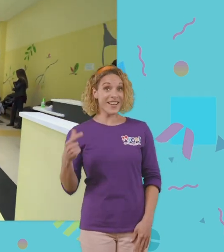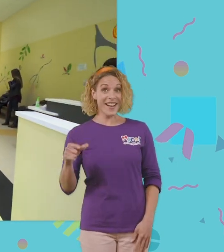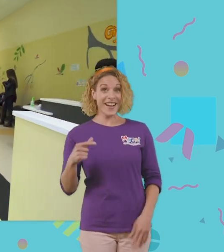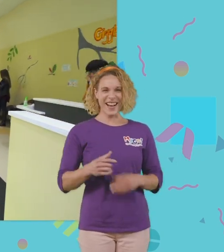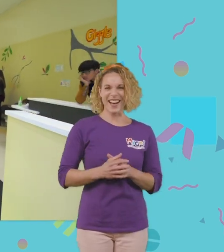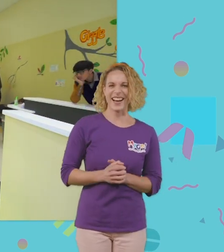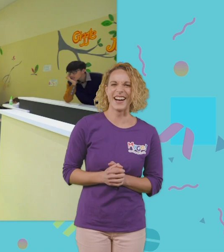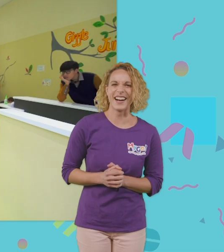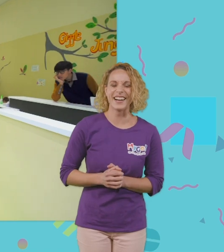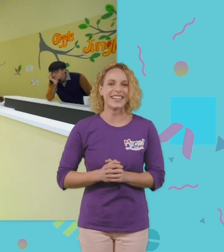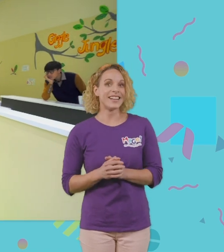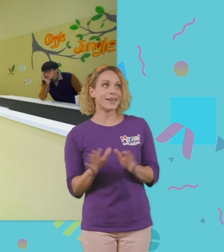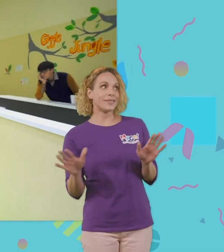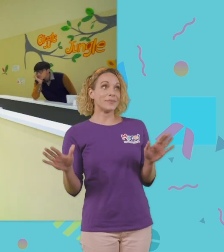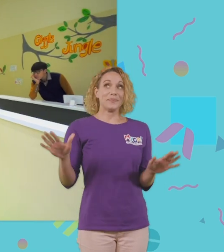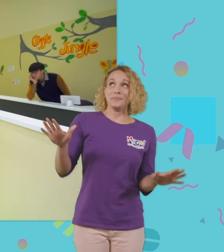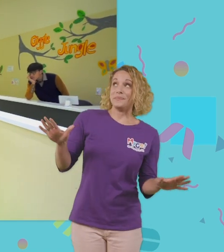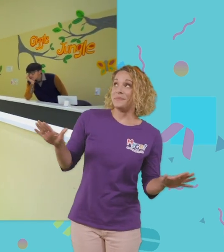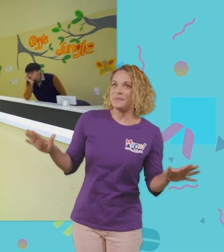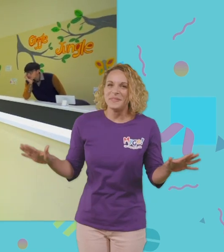It's the color green. Whoa!